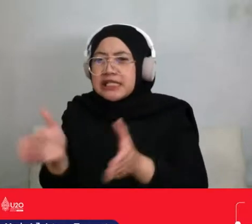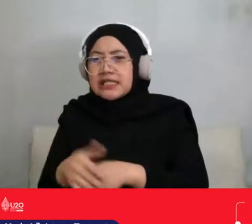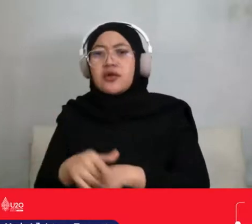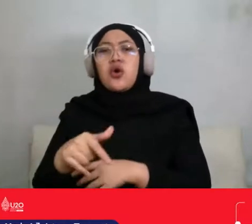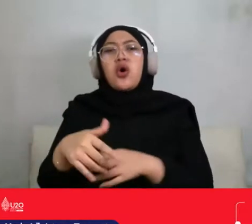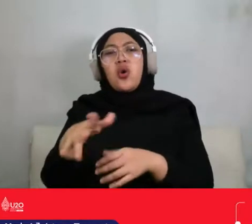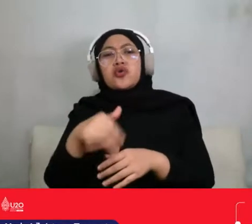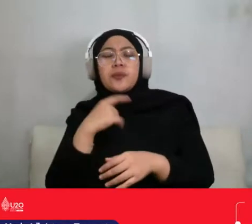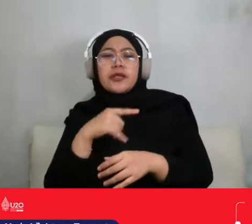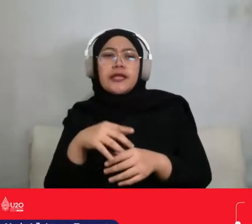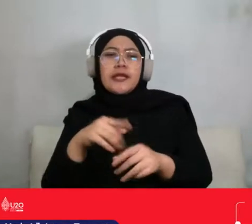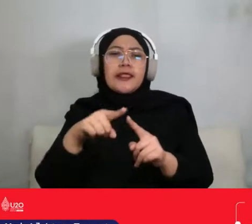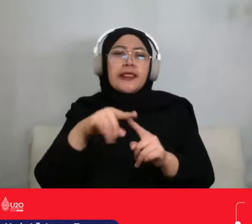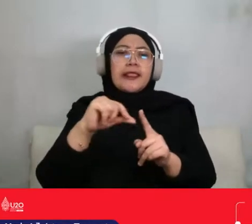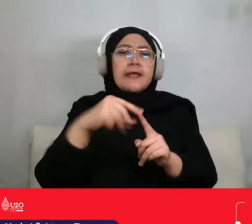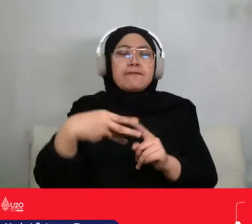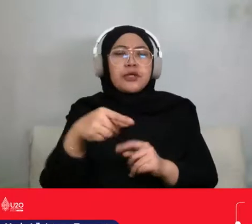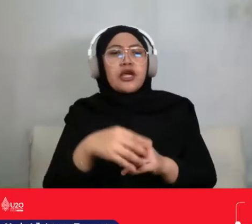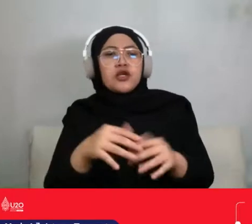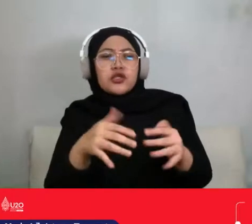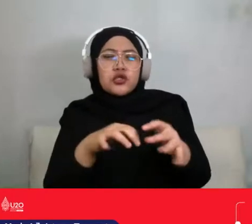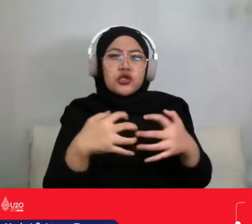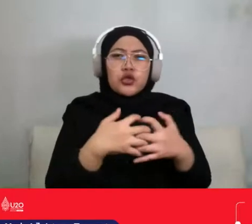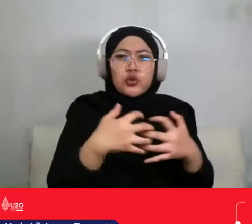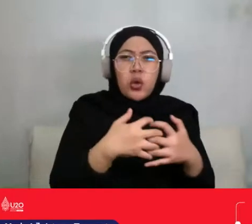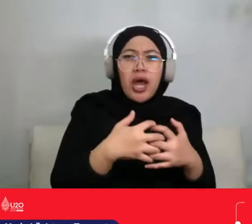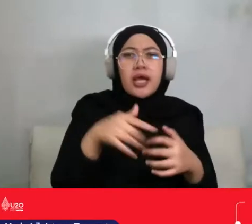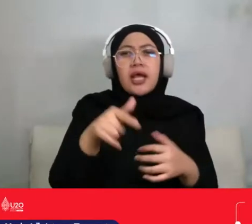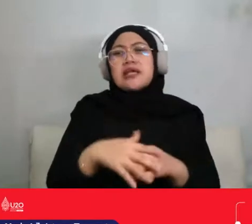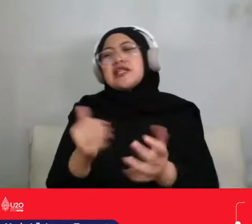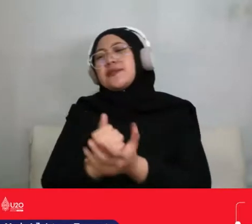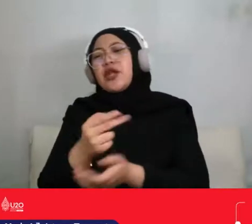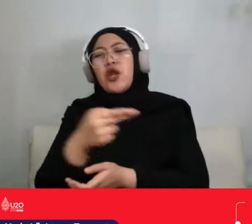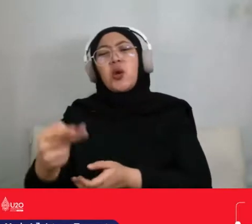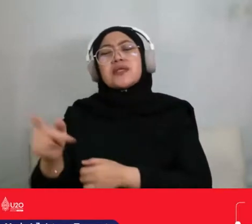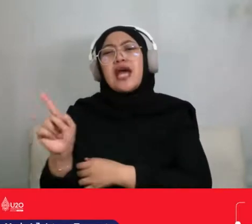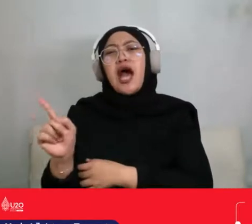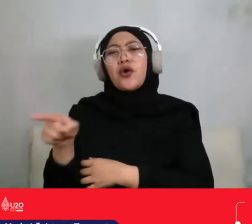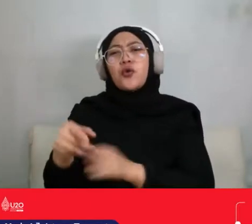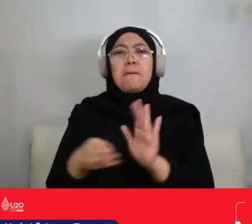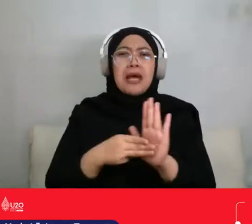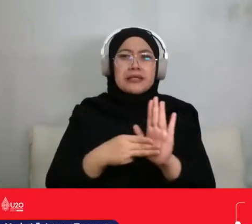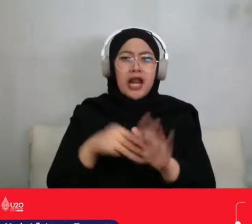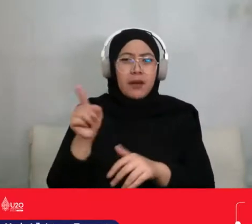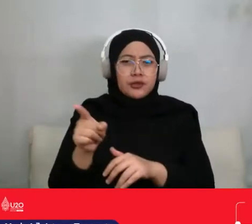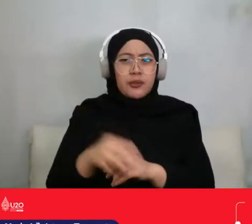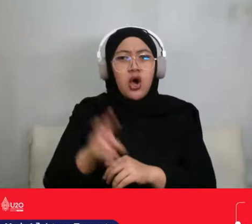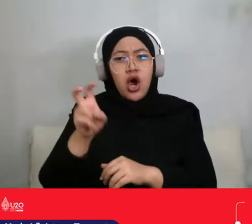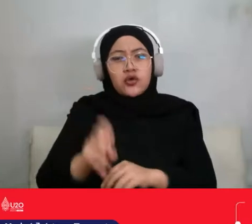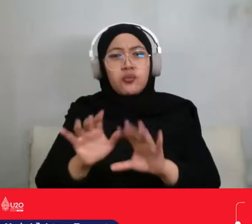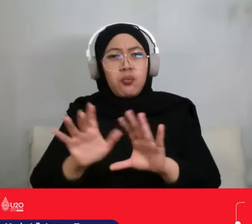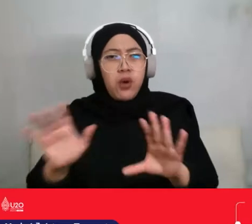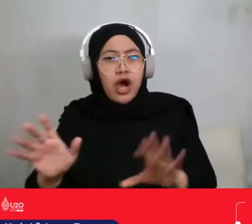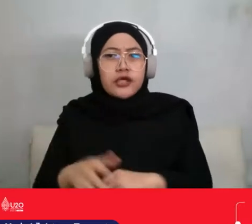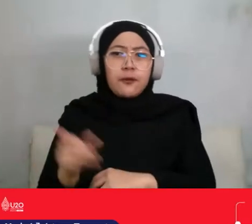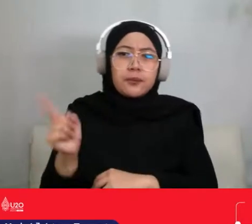the microbuses right now in Indonesia is an issue. So there is a lot more research that is needed for the suitable models that can